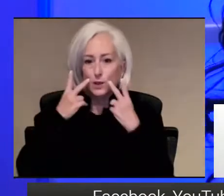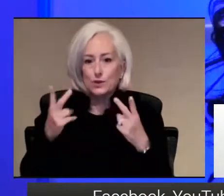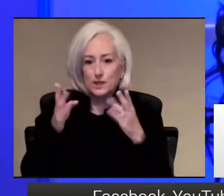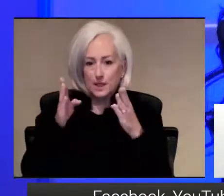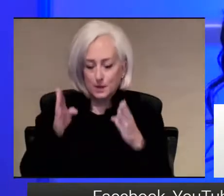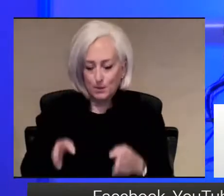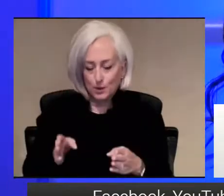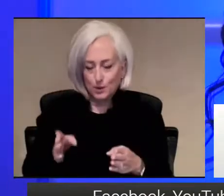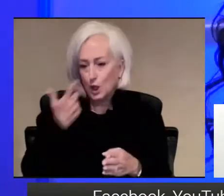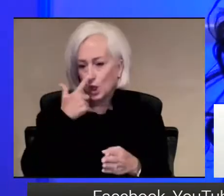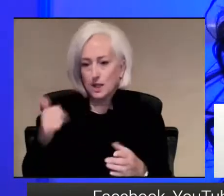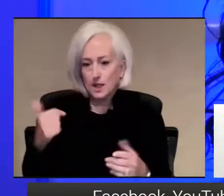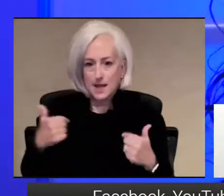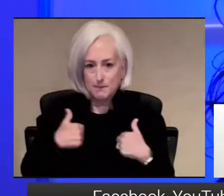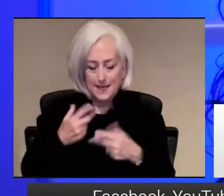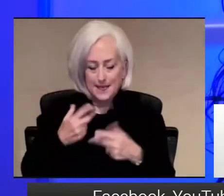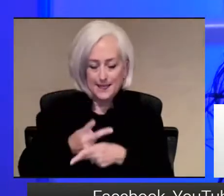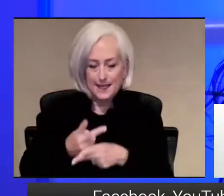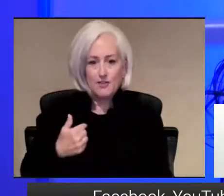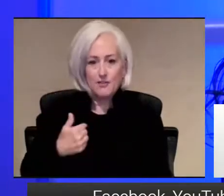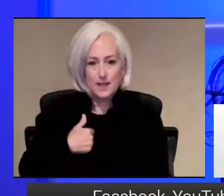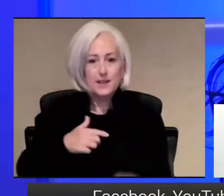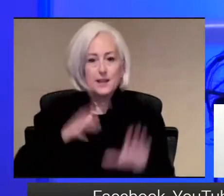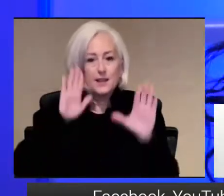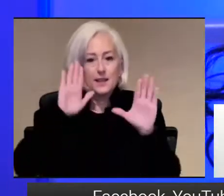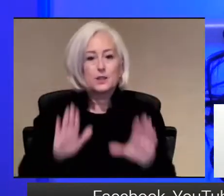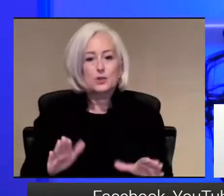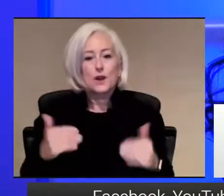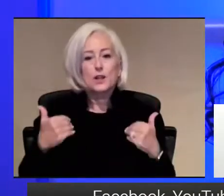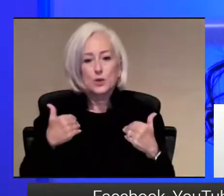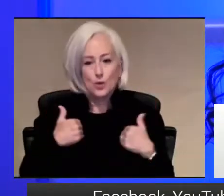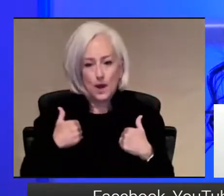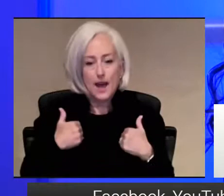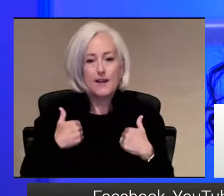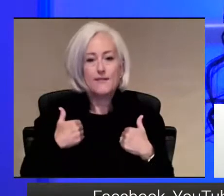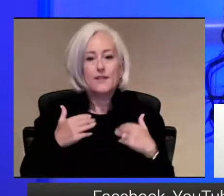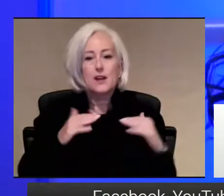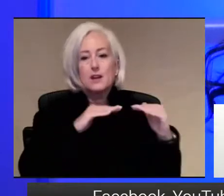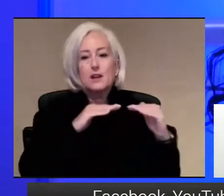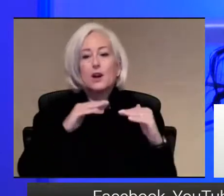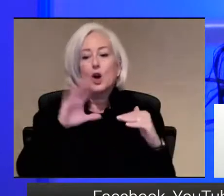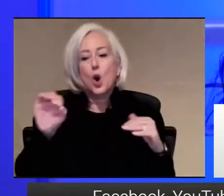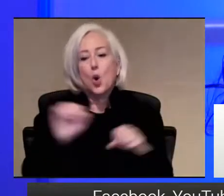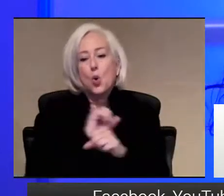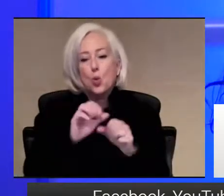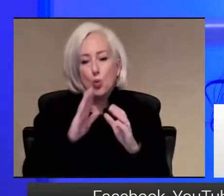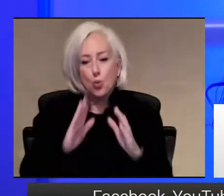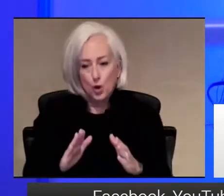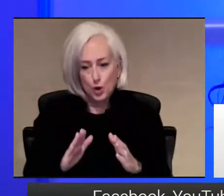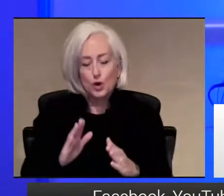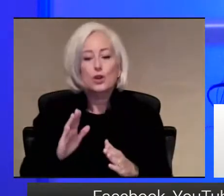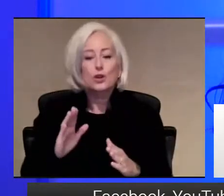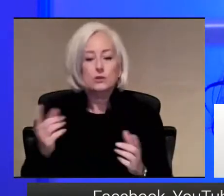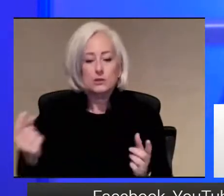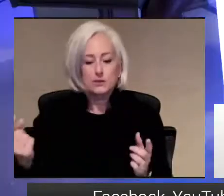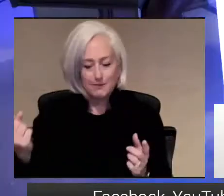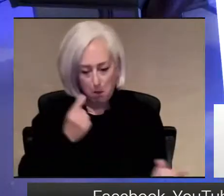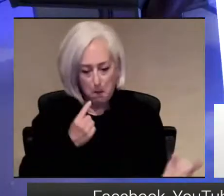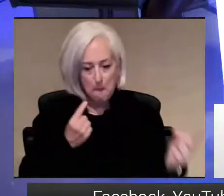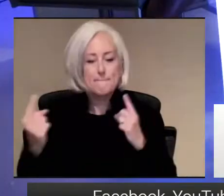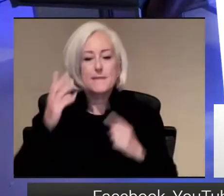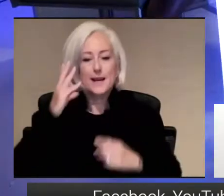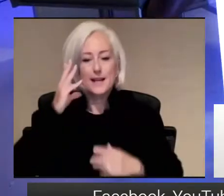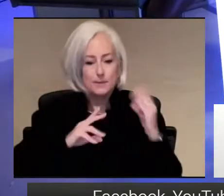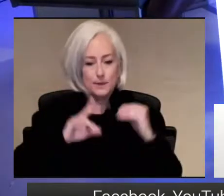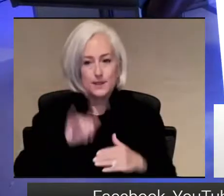me. It's great to have those colleagues come through and experience. Yeah. Yeah. And I think the goal of